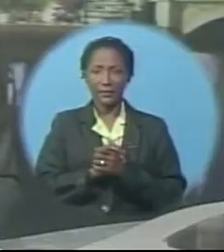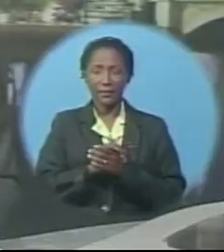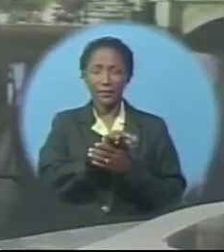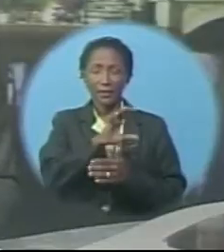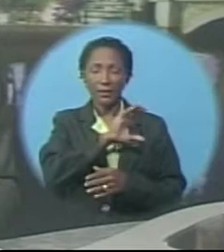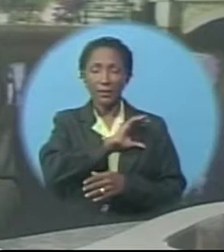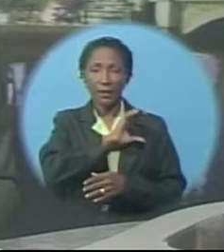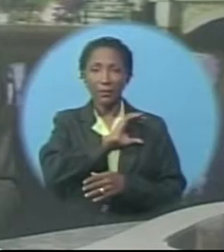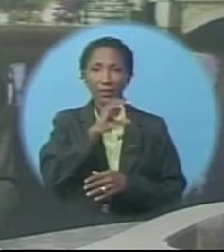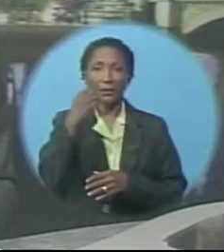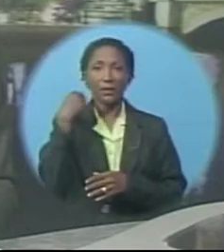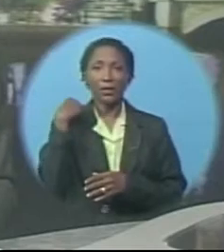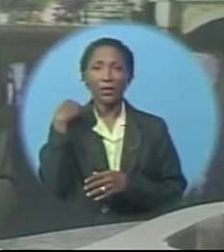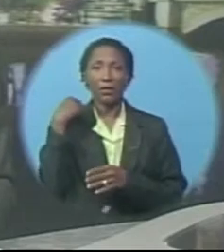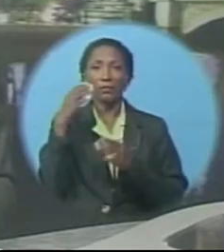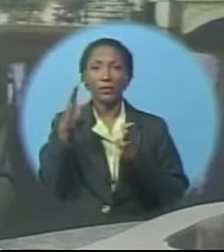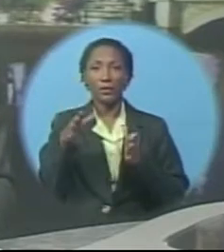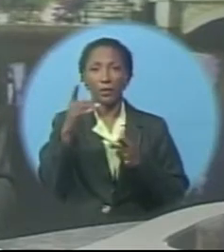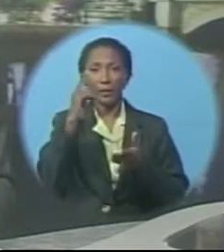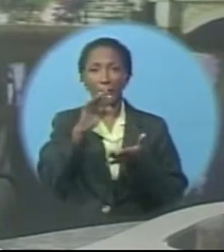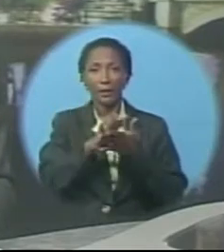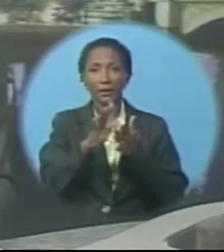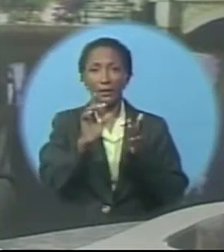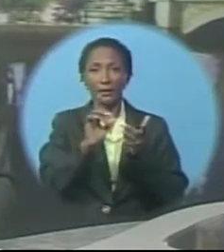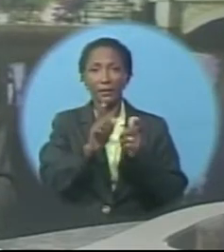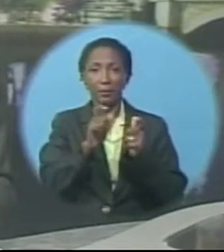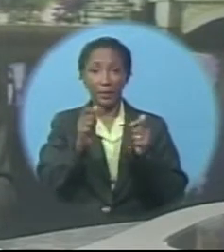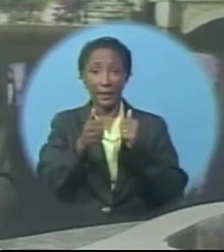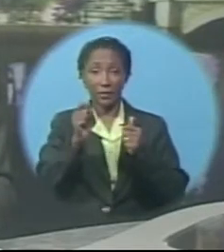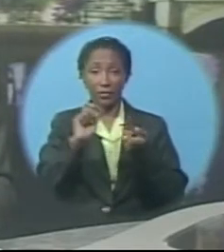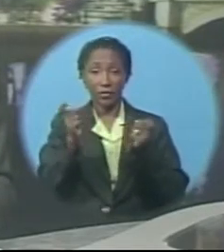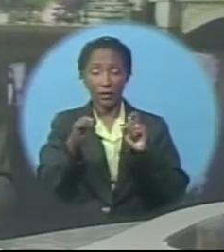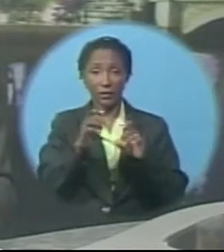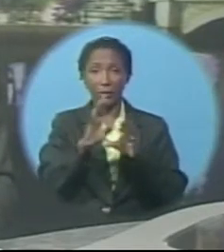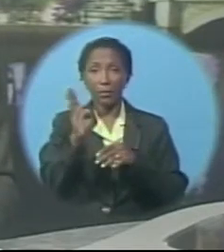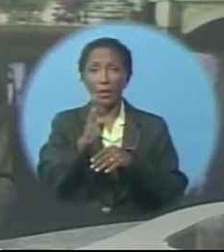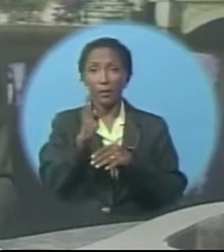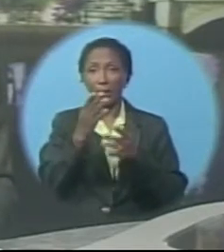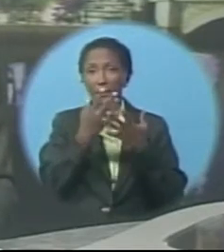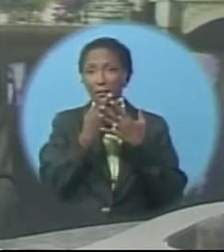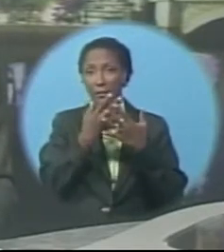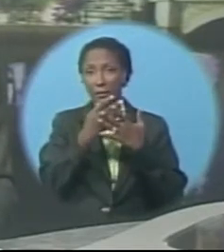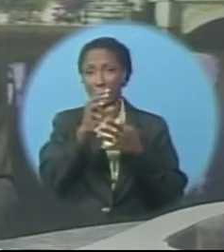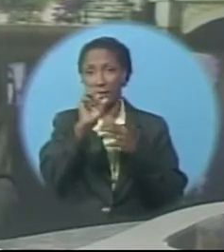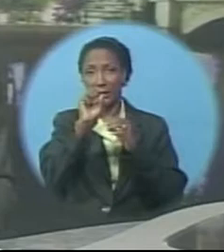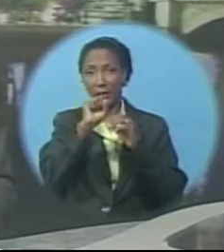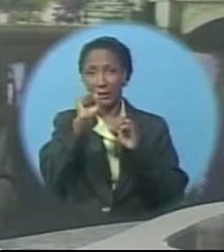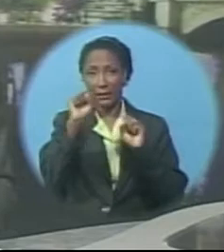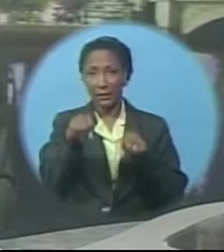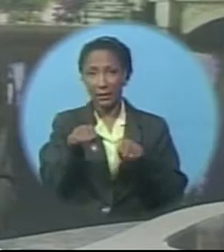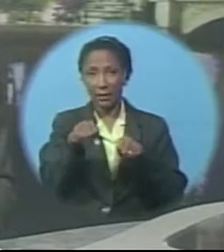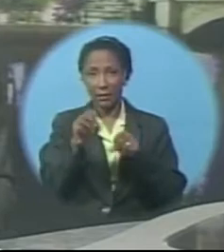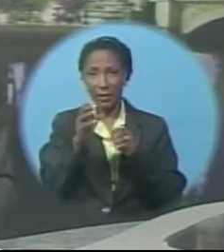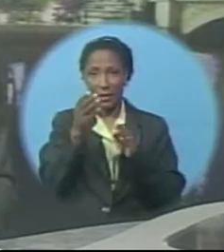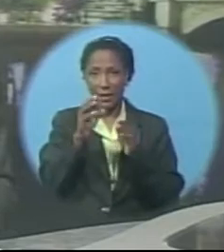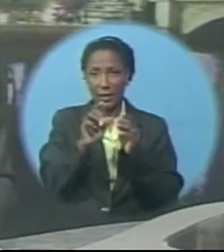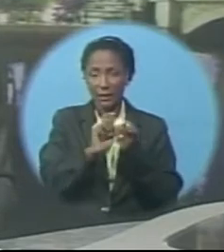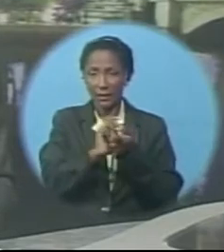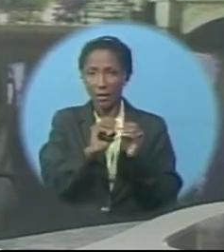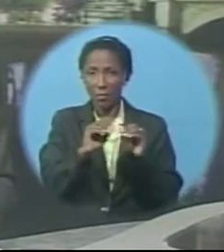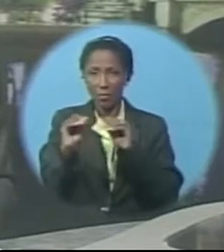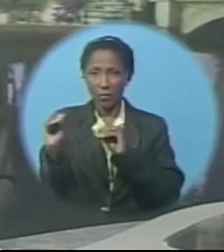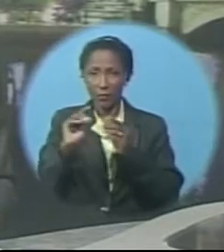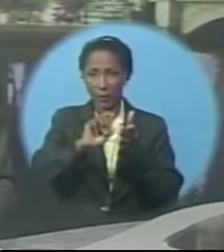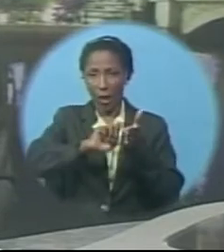A senior prison officer believes the biggest change in Barbados' penal system has been a move away from the so-called lock and